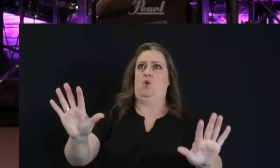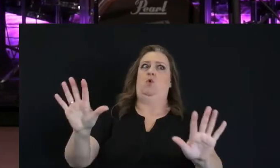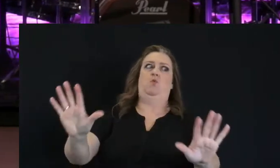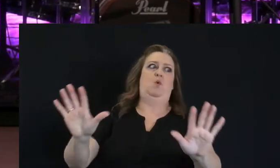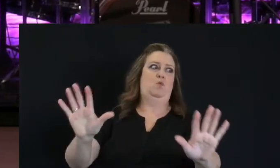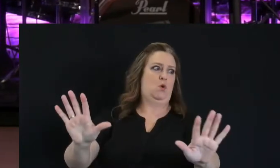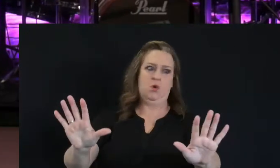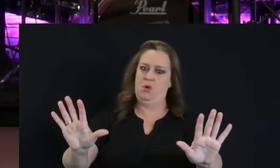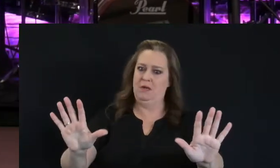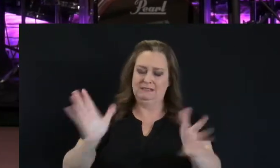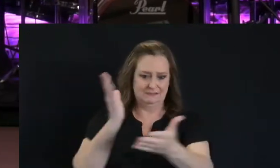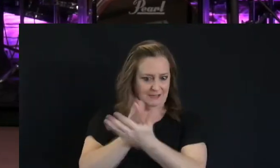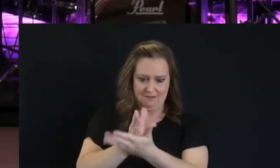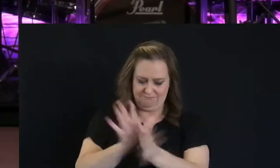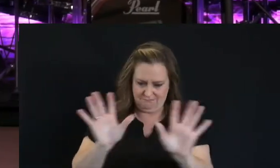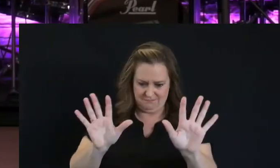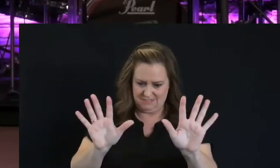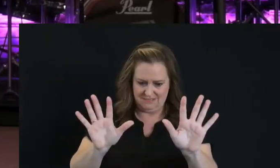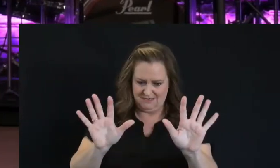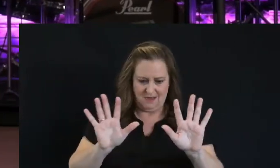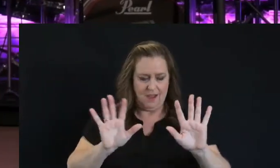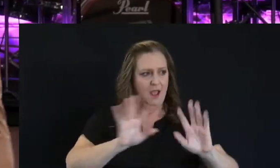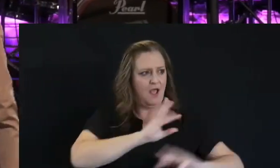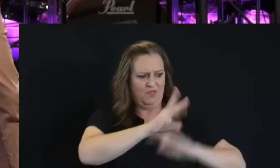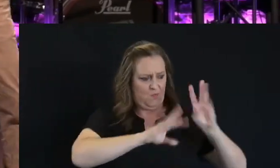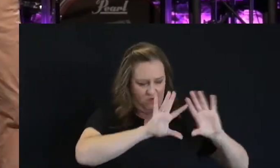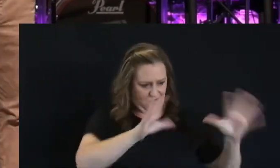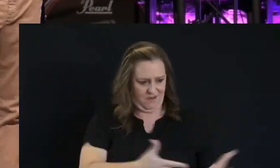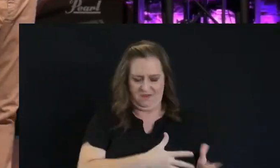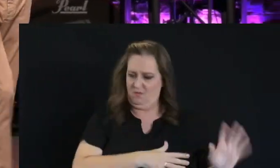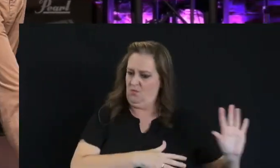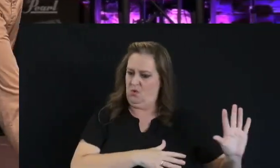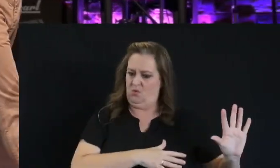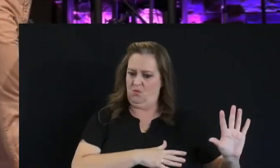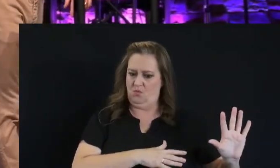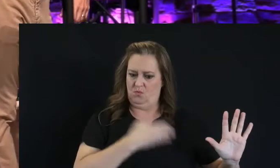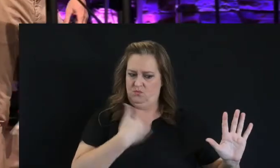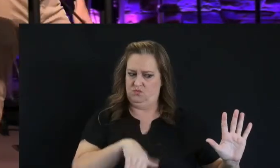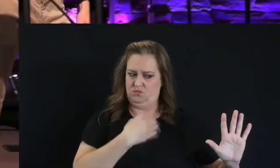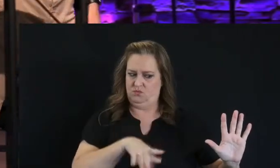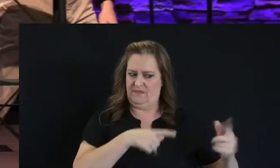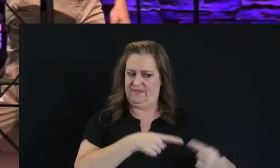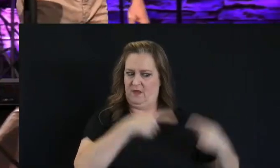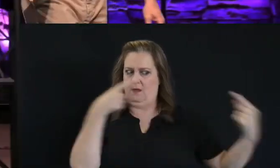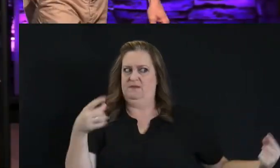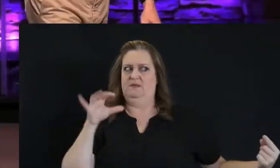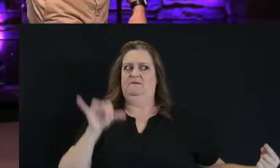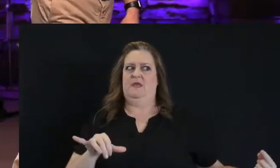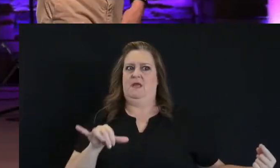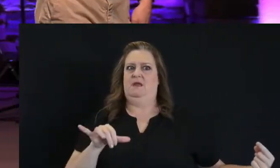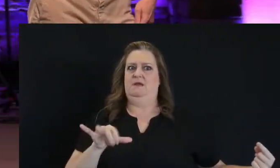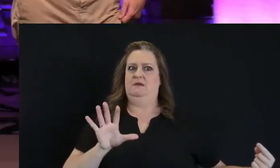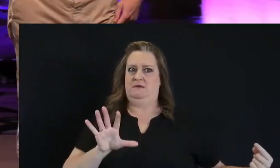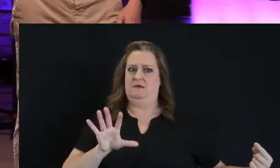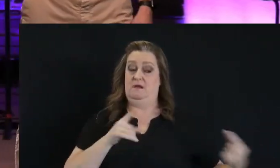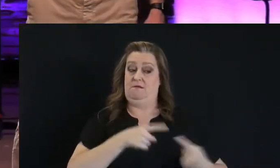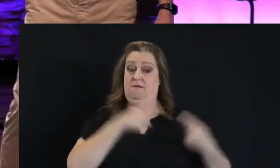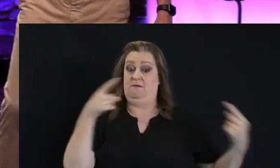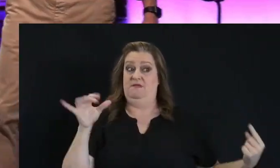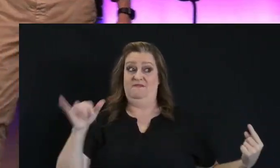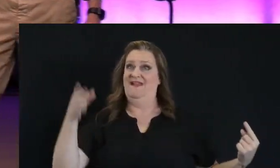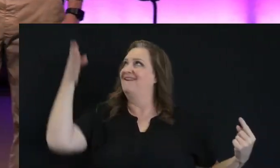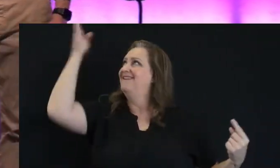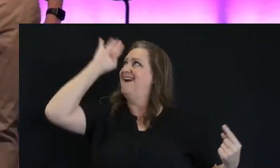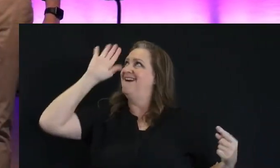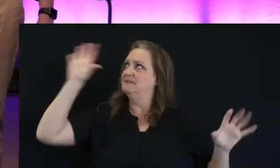whoa, stop yourself and go, wait, the world's saying whoa. What's the opposite of that? The opposite of that is